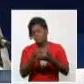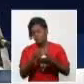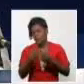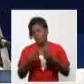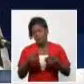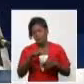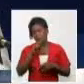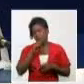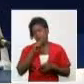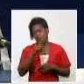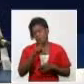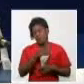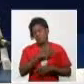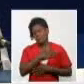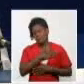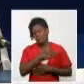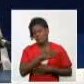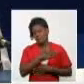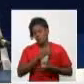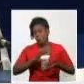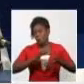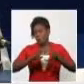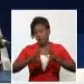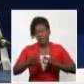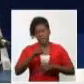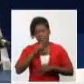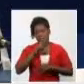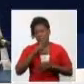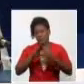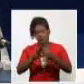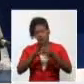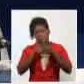blood pressure, ischemic heart disease,